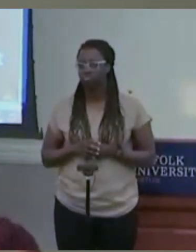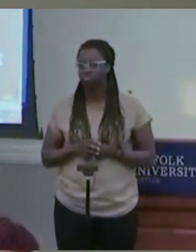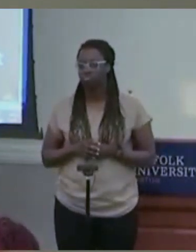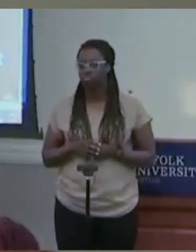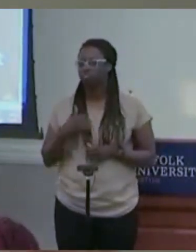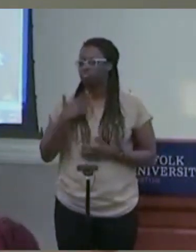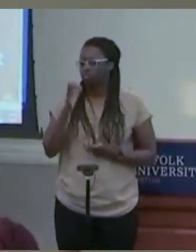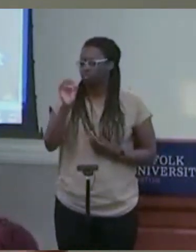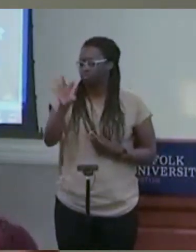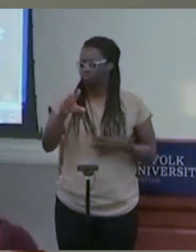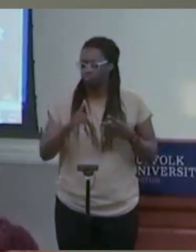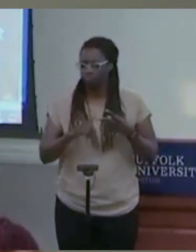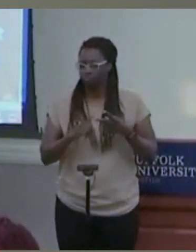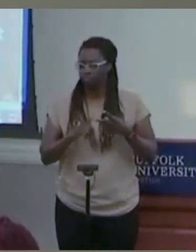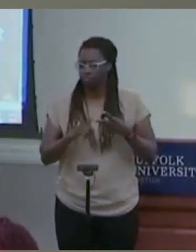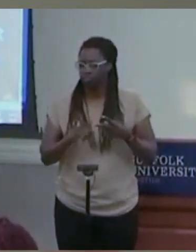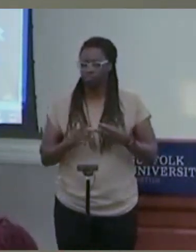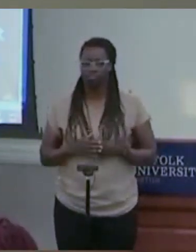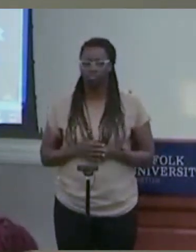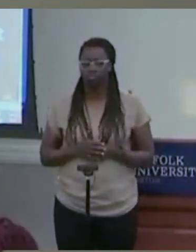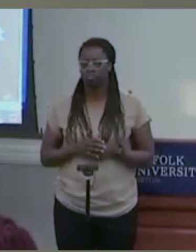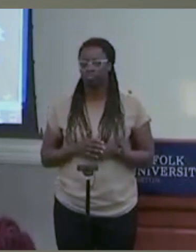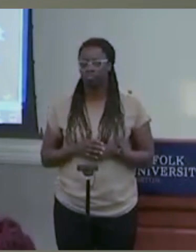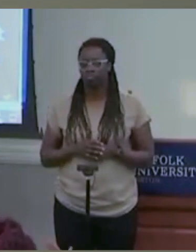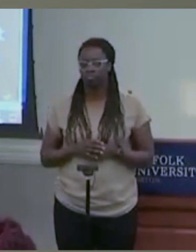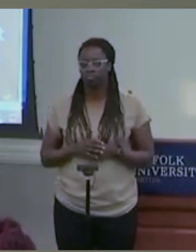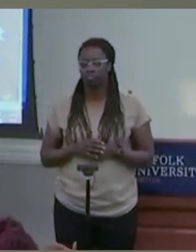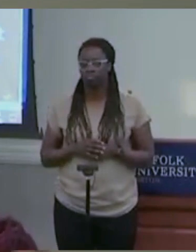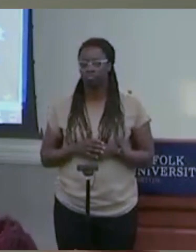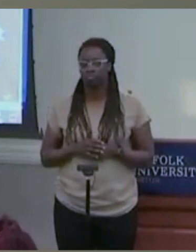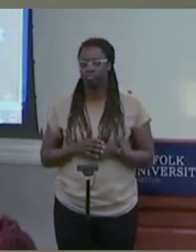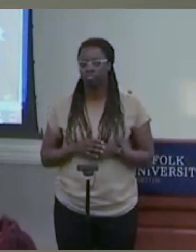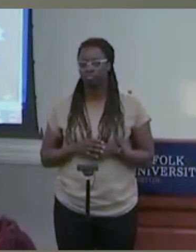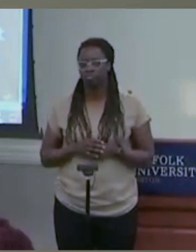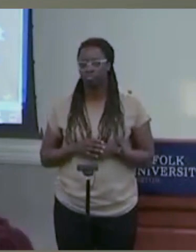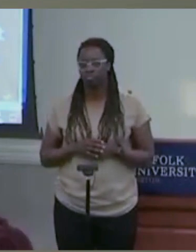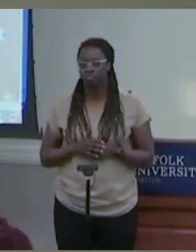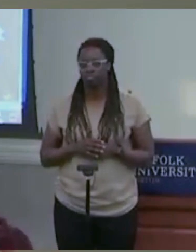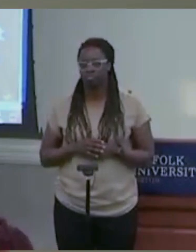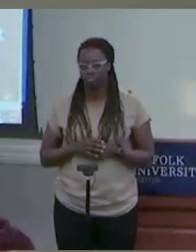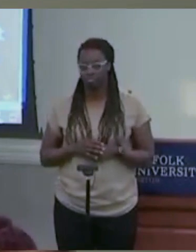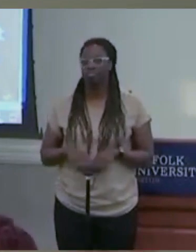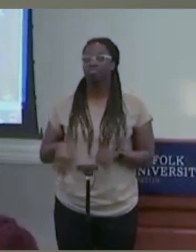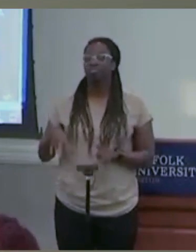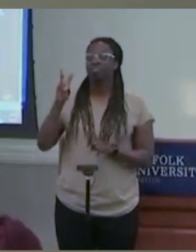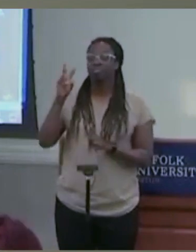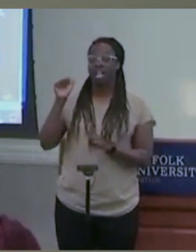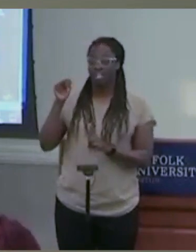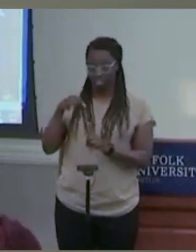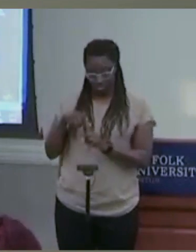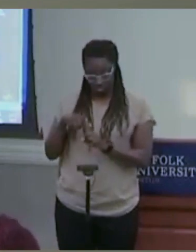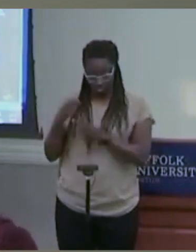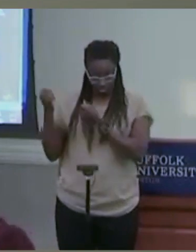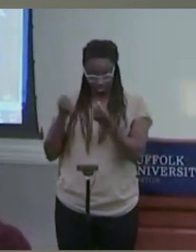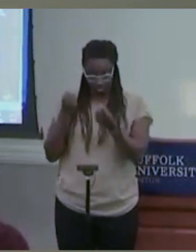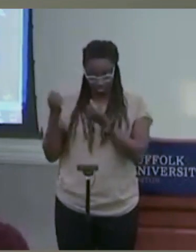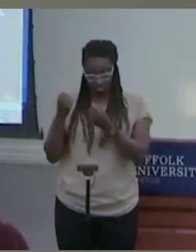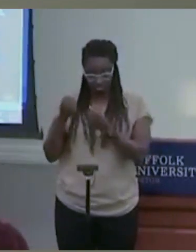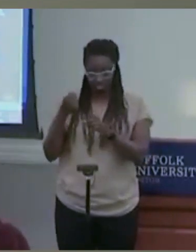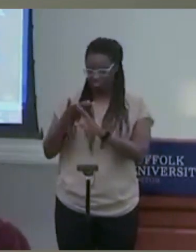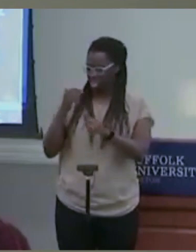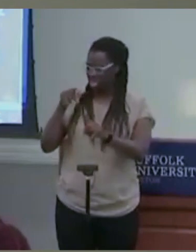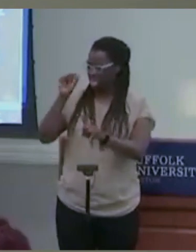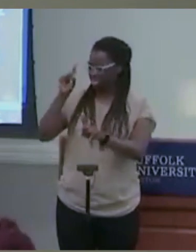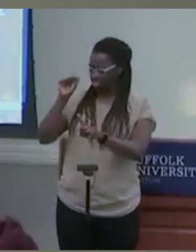here. Years ago, I drove a beer truck in around the city of Boston, and pre-ADA. And so we